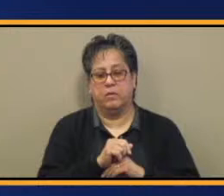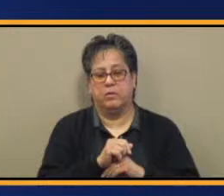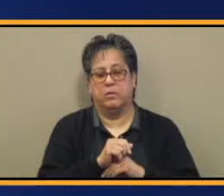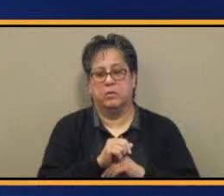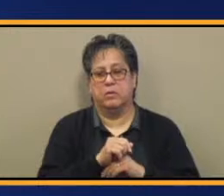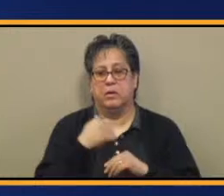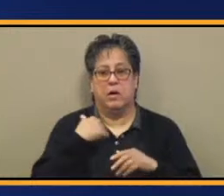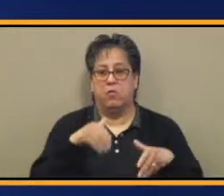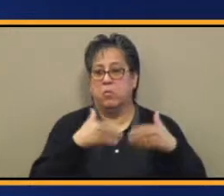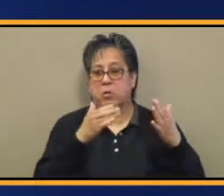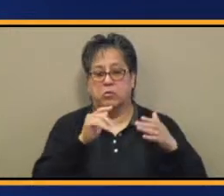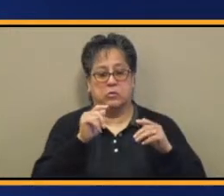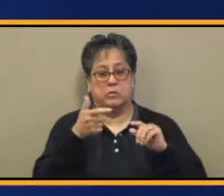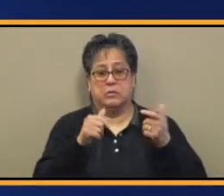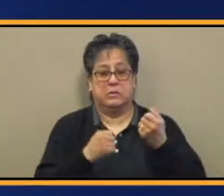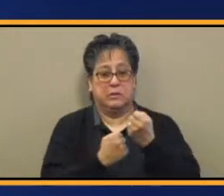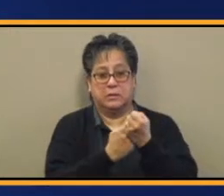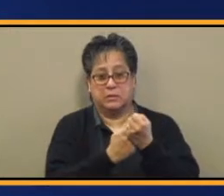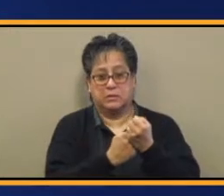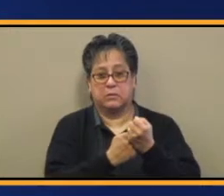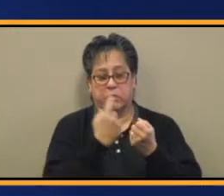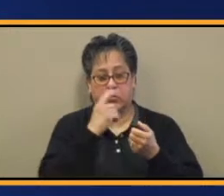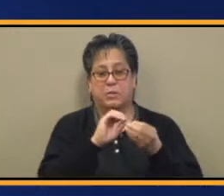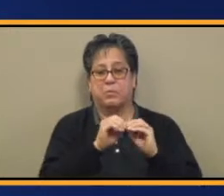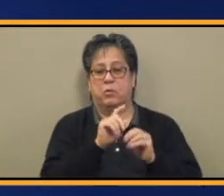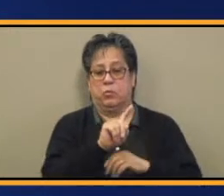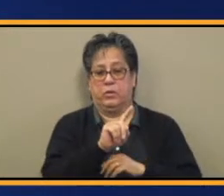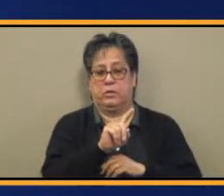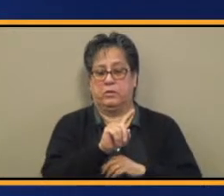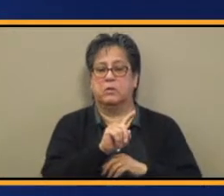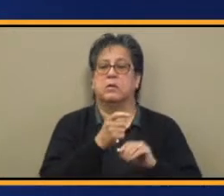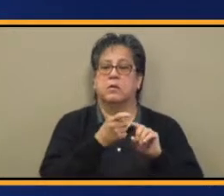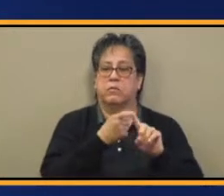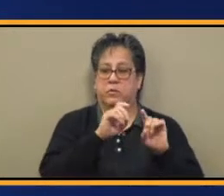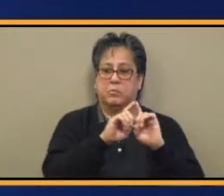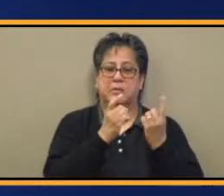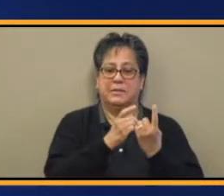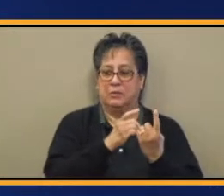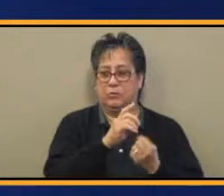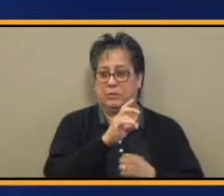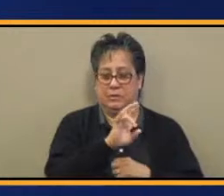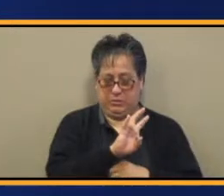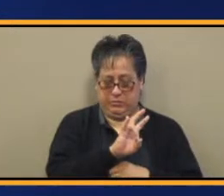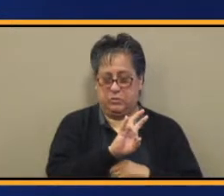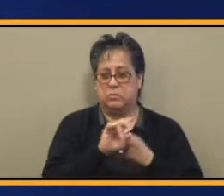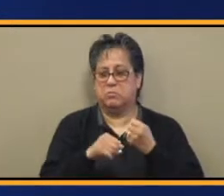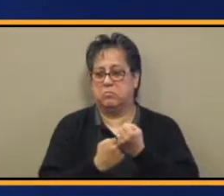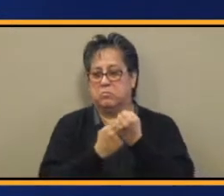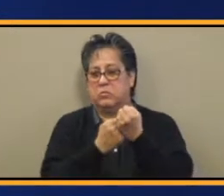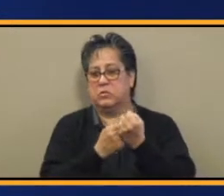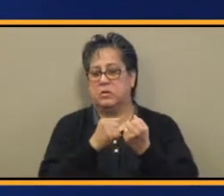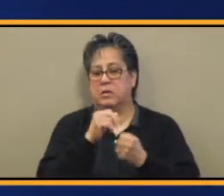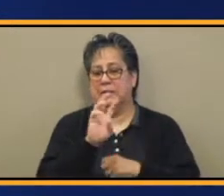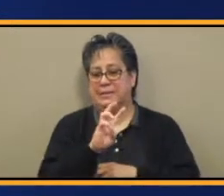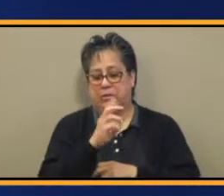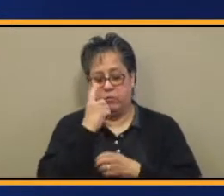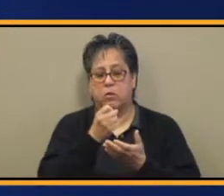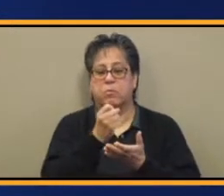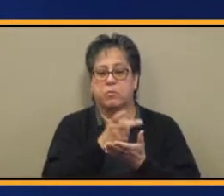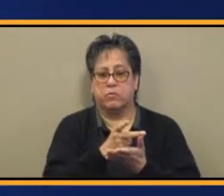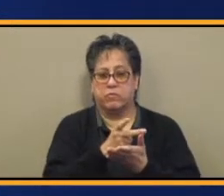We have a motion and a second for item one. There's a motion made by Representative Rivera, seconded by Representative Fierro to